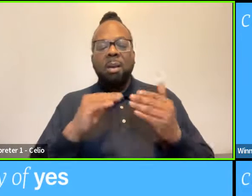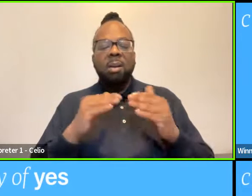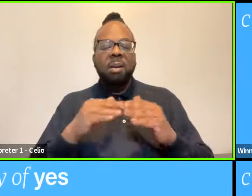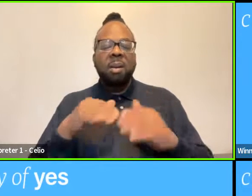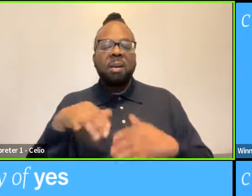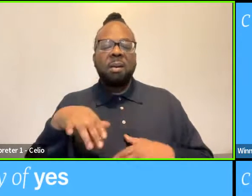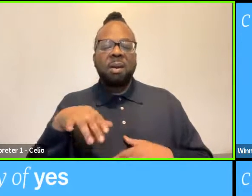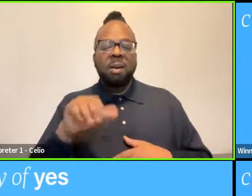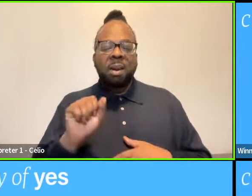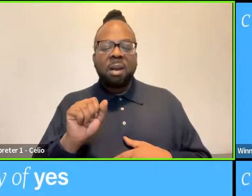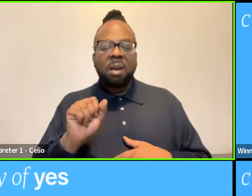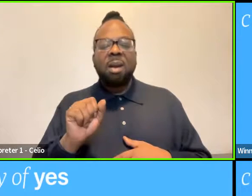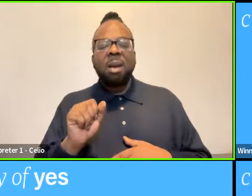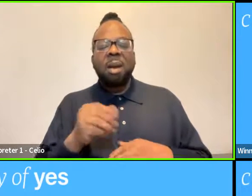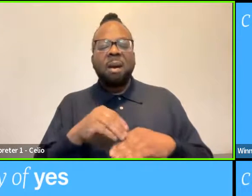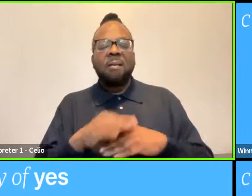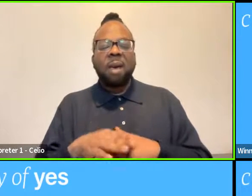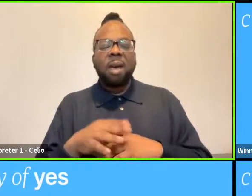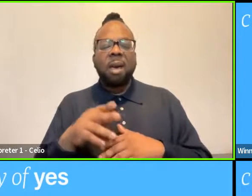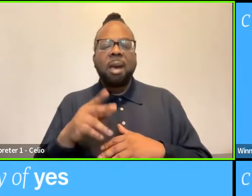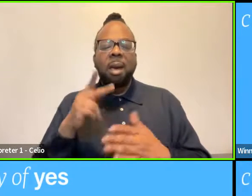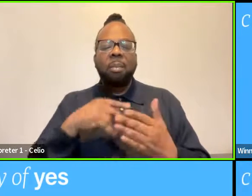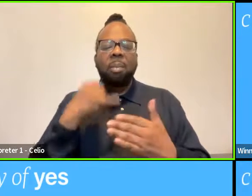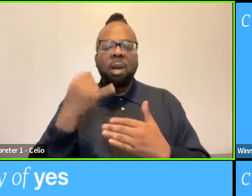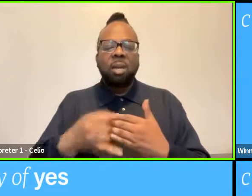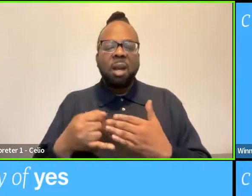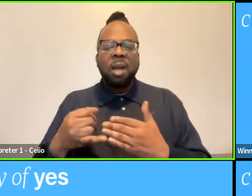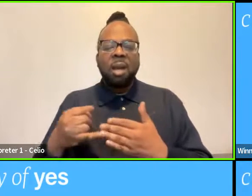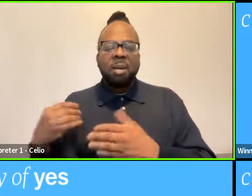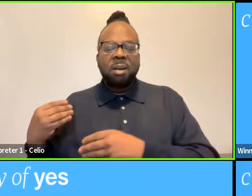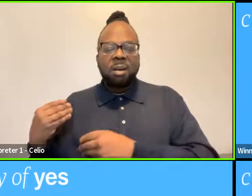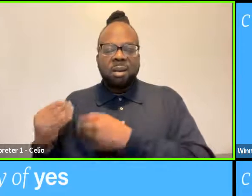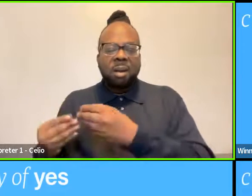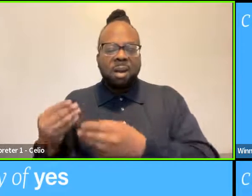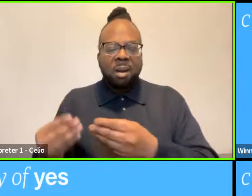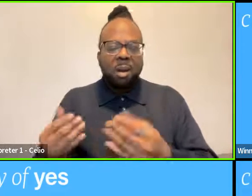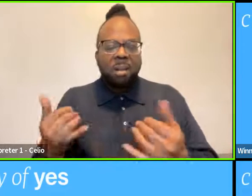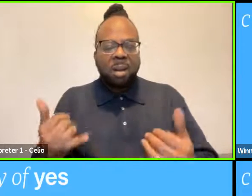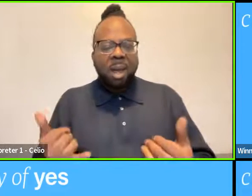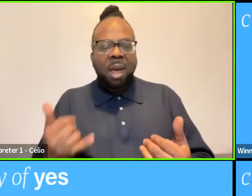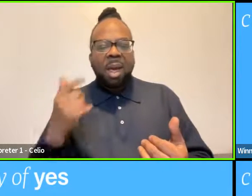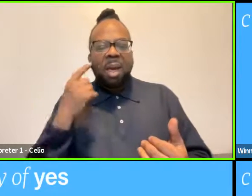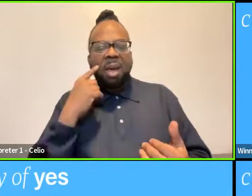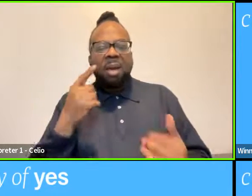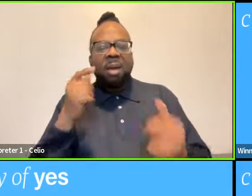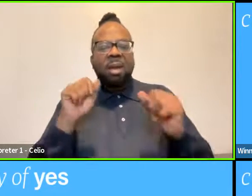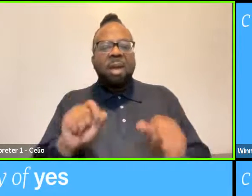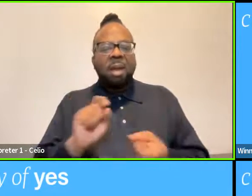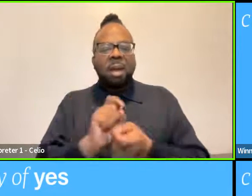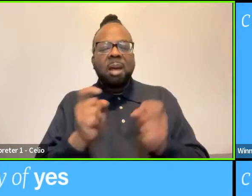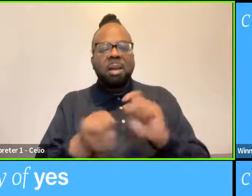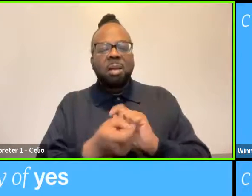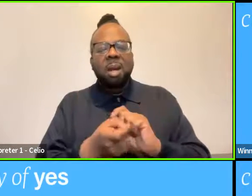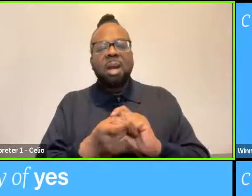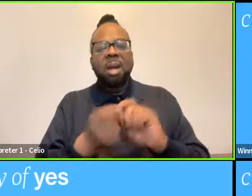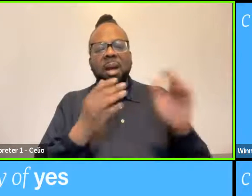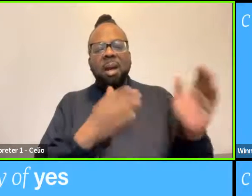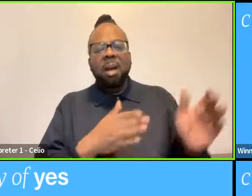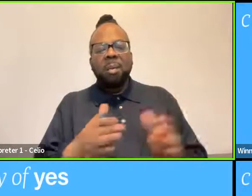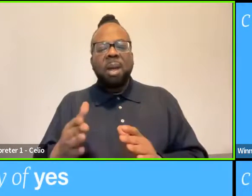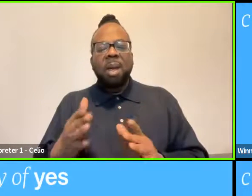in the pipeline, specifically with developers be allowed to revamp their plans reflecting new FAR for additional units?